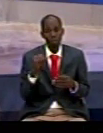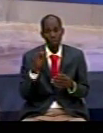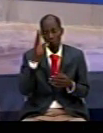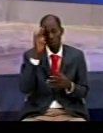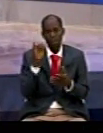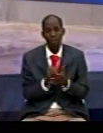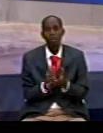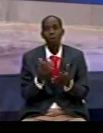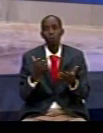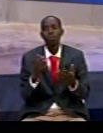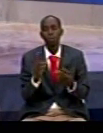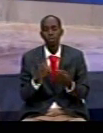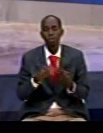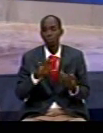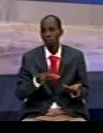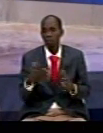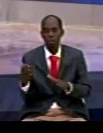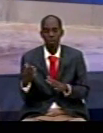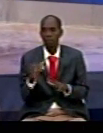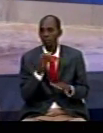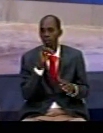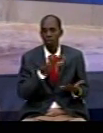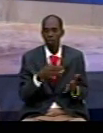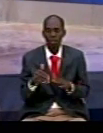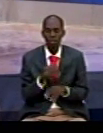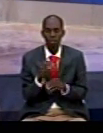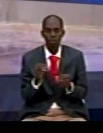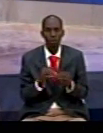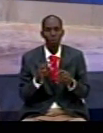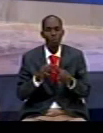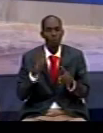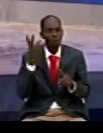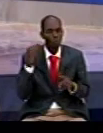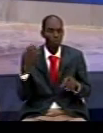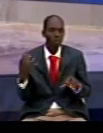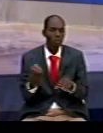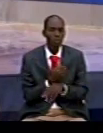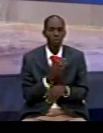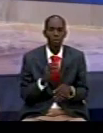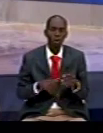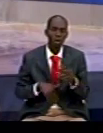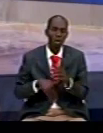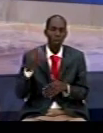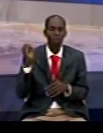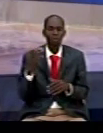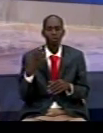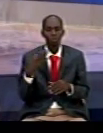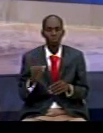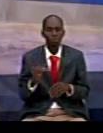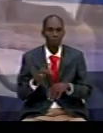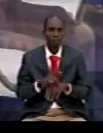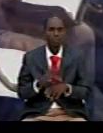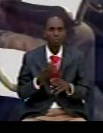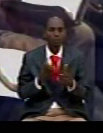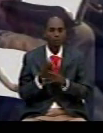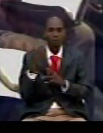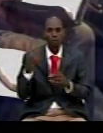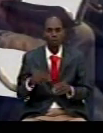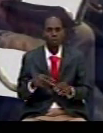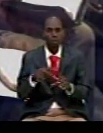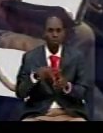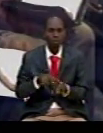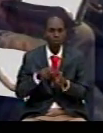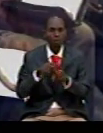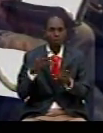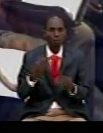die anymore. He was taken up with chariots of fire. He experienced the rapture. You will not